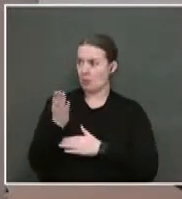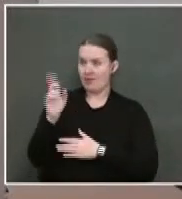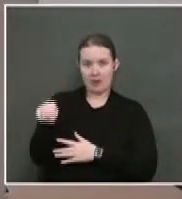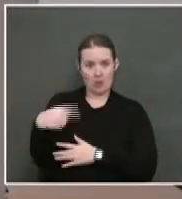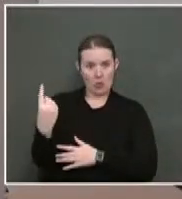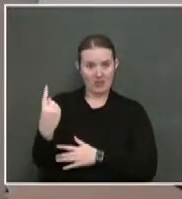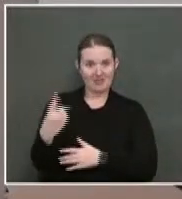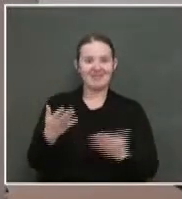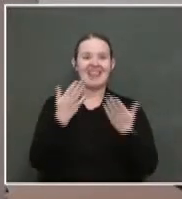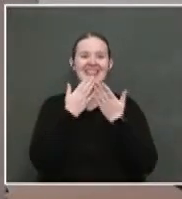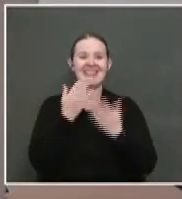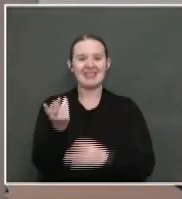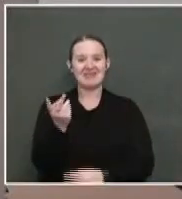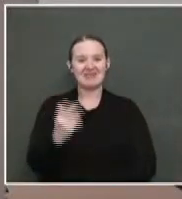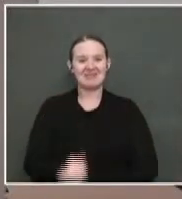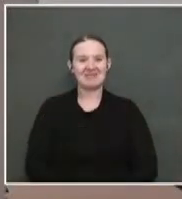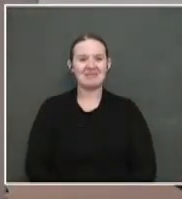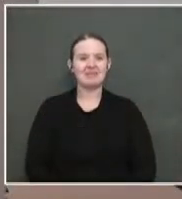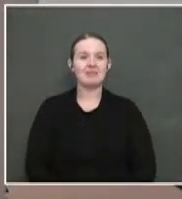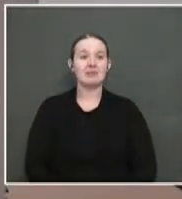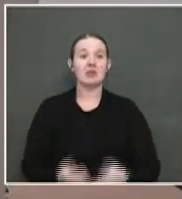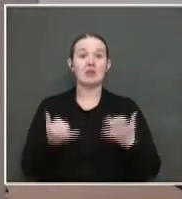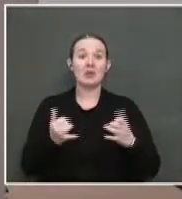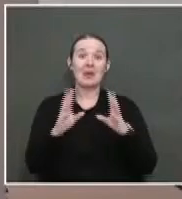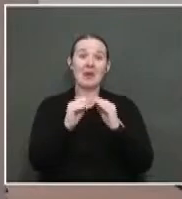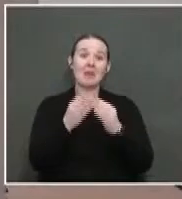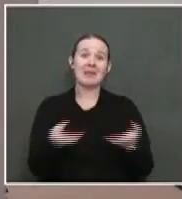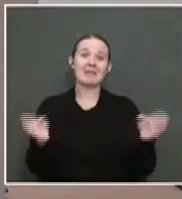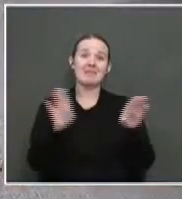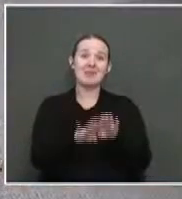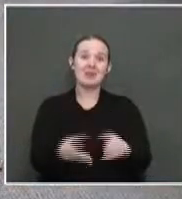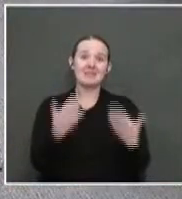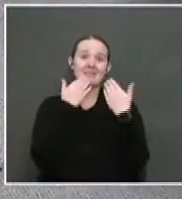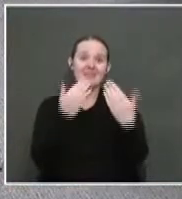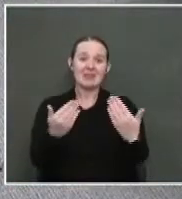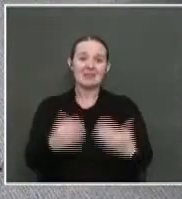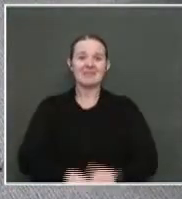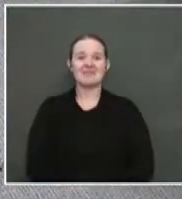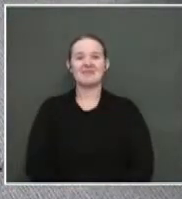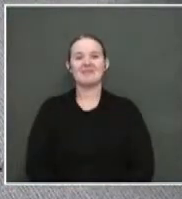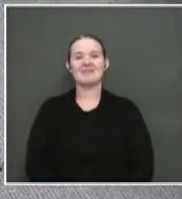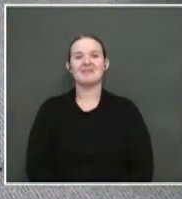that was just a briefing item. Thank you, guys. With that, our meeting is adjourned. Thanks so much.